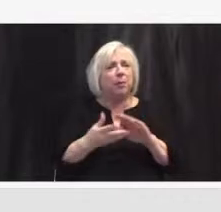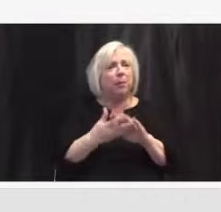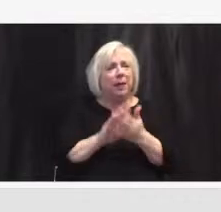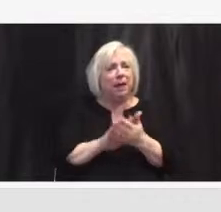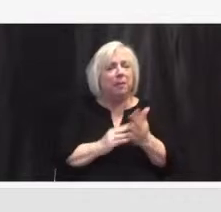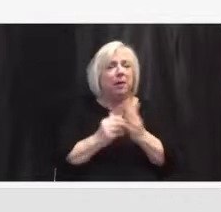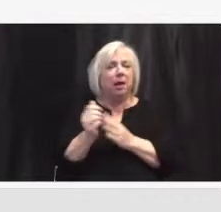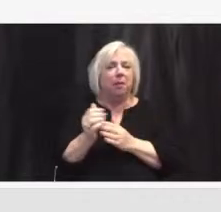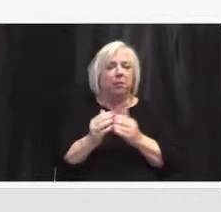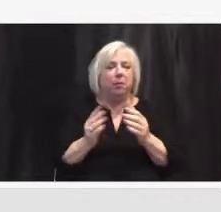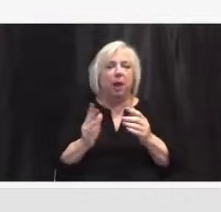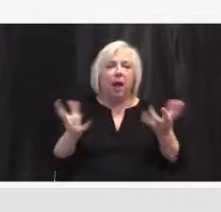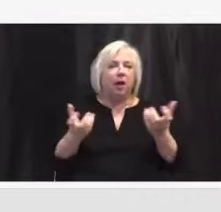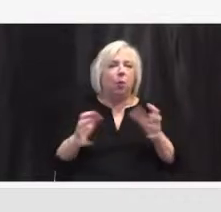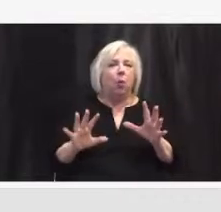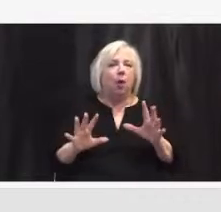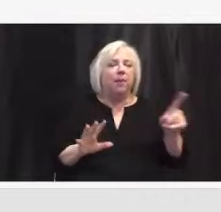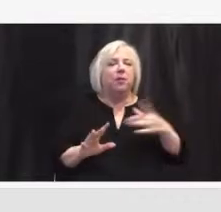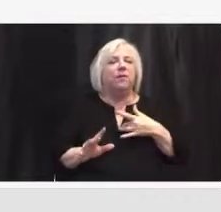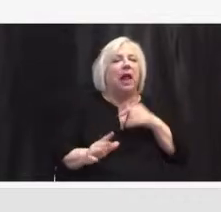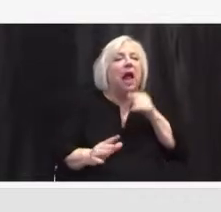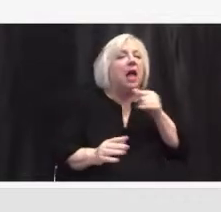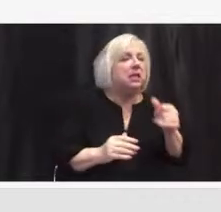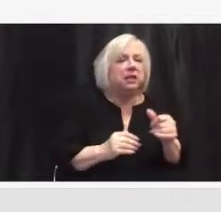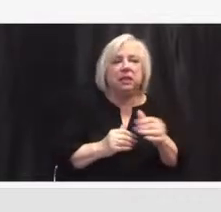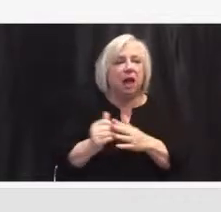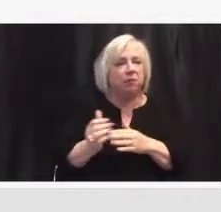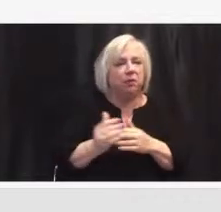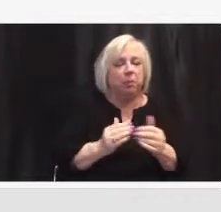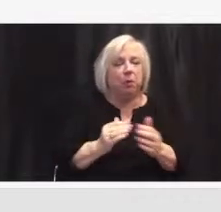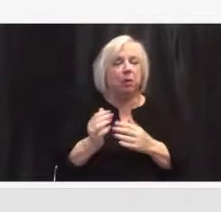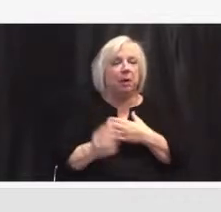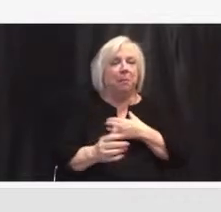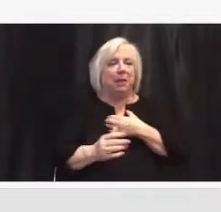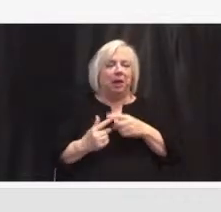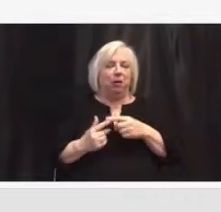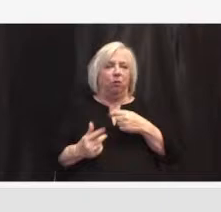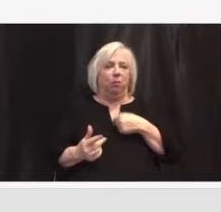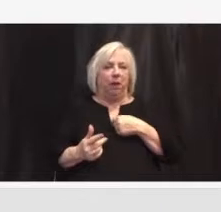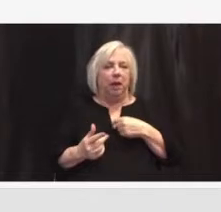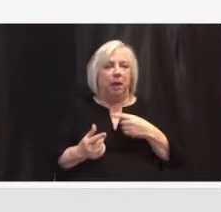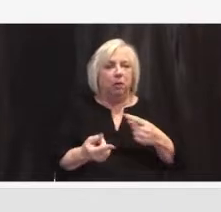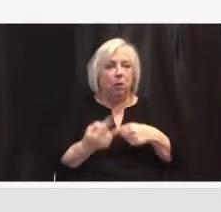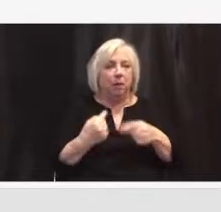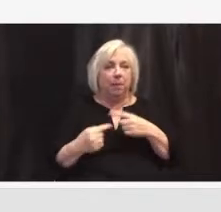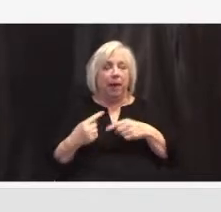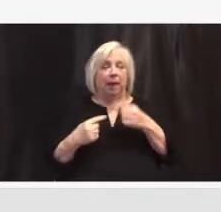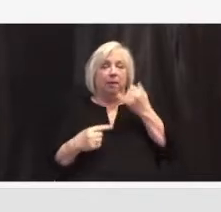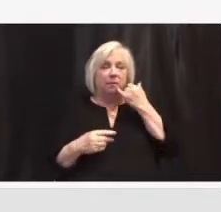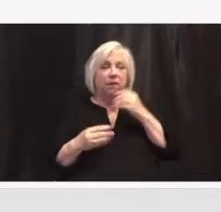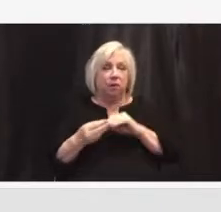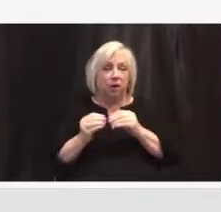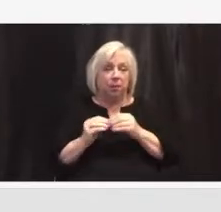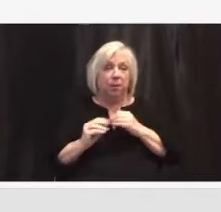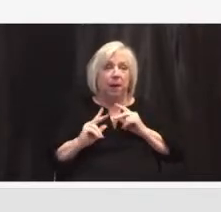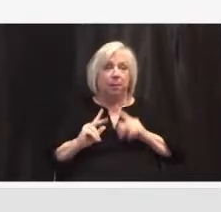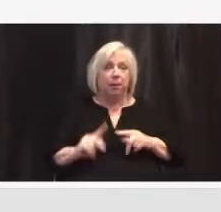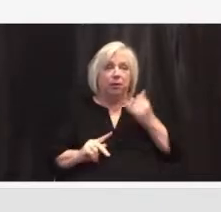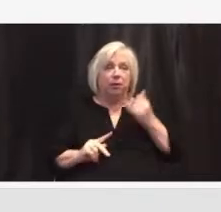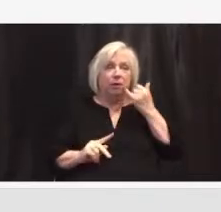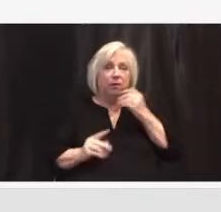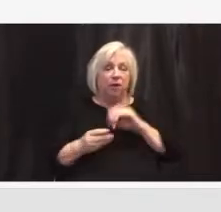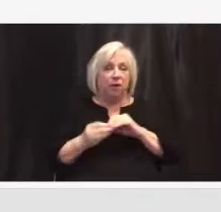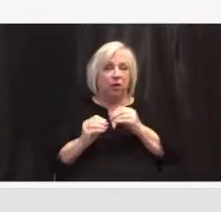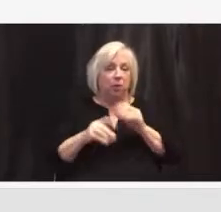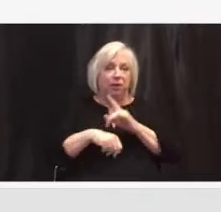being uncomfortable complaining to me. And going back to the comments about the phone number, my personal phone number has been